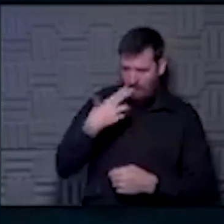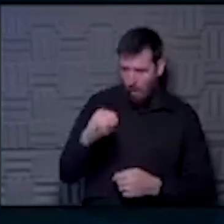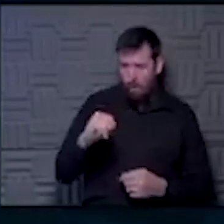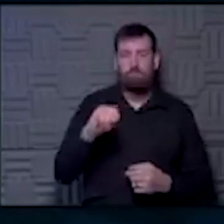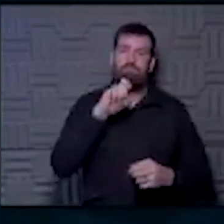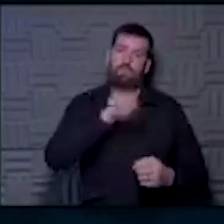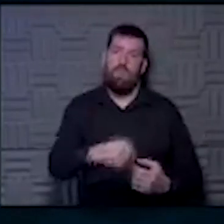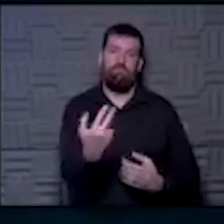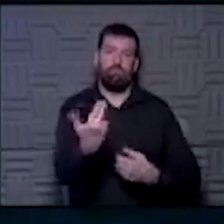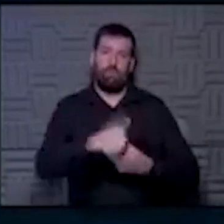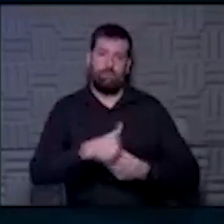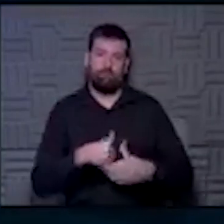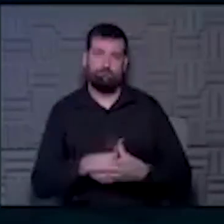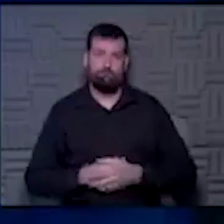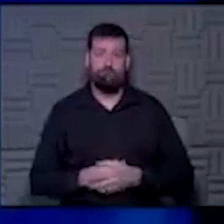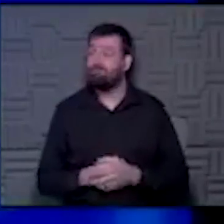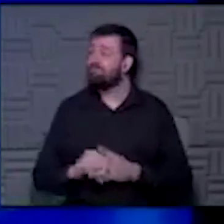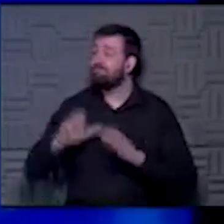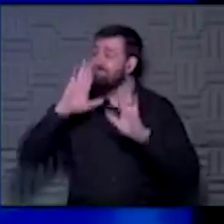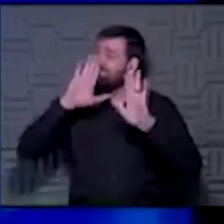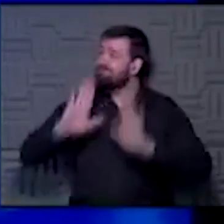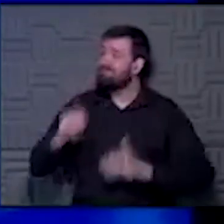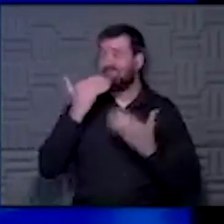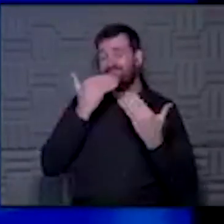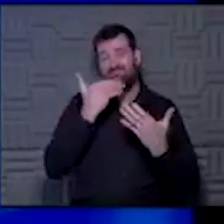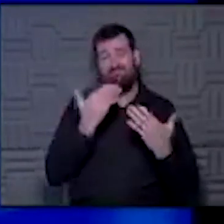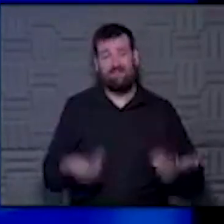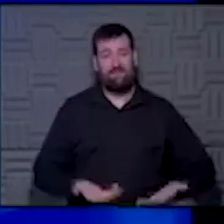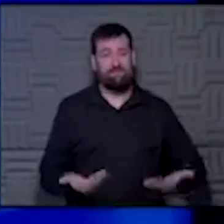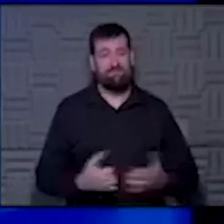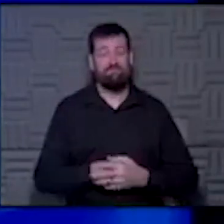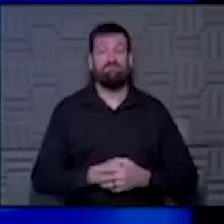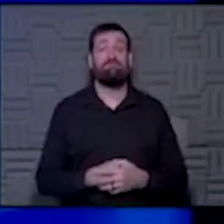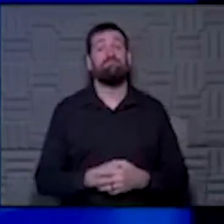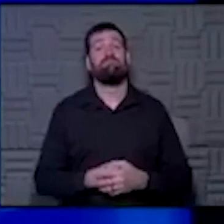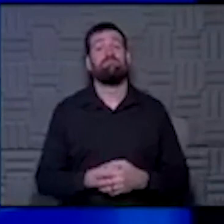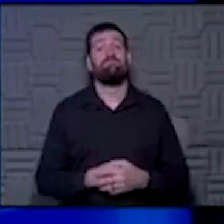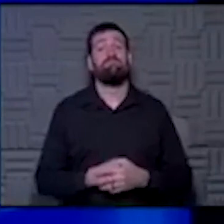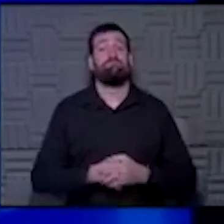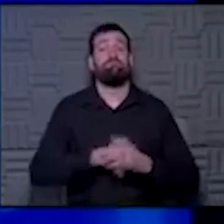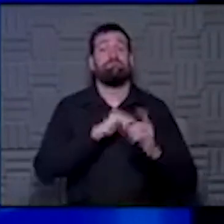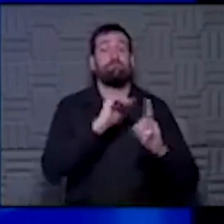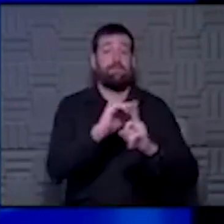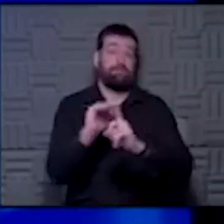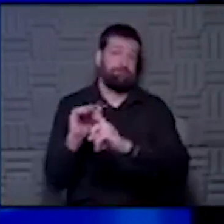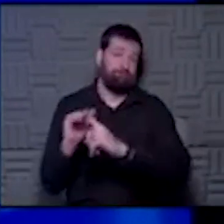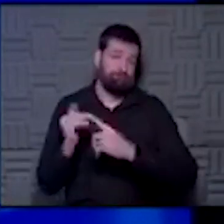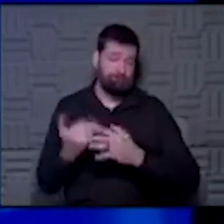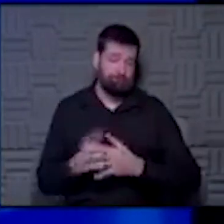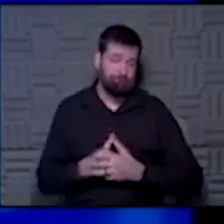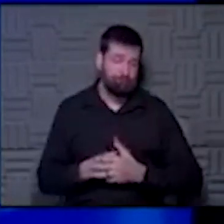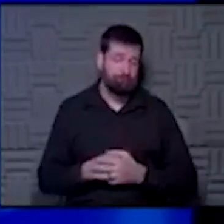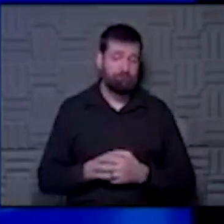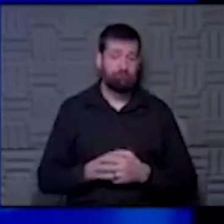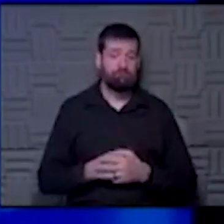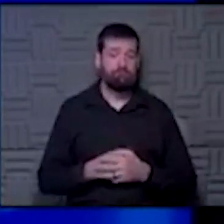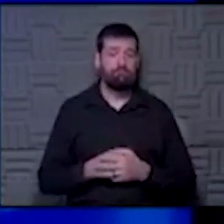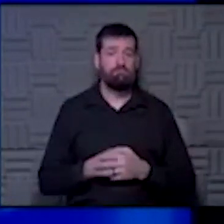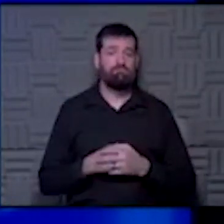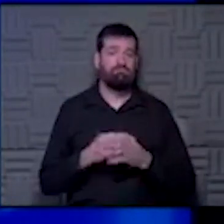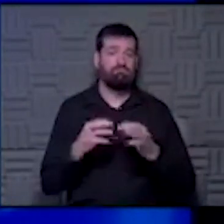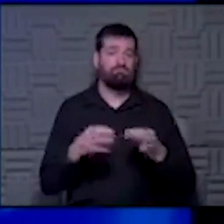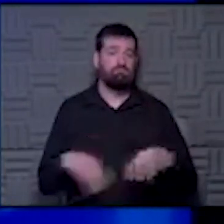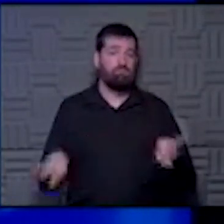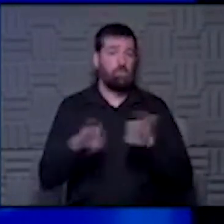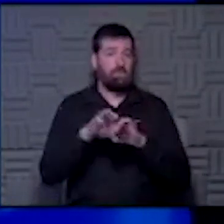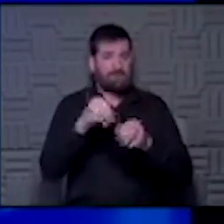us. Great. Thanks for being here. And I'll end with a reminder that it's important for